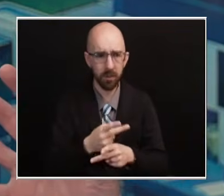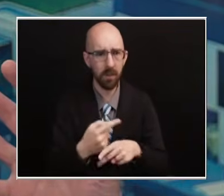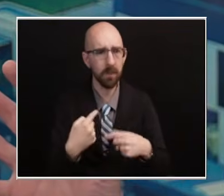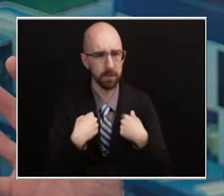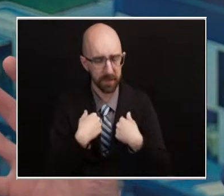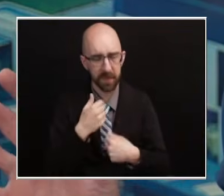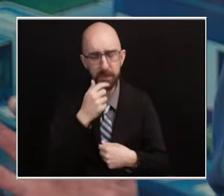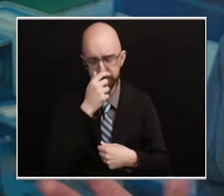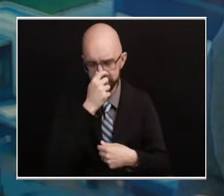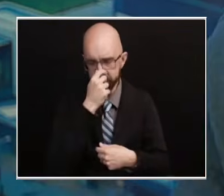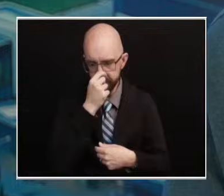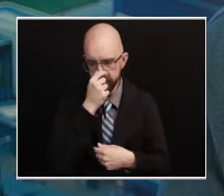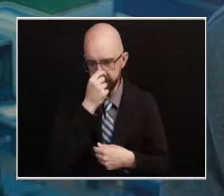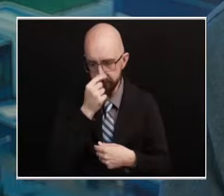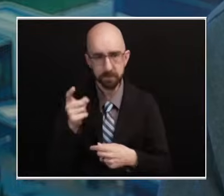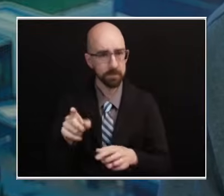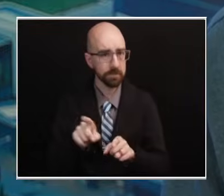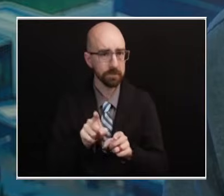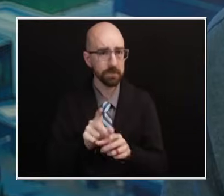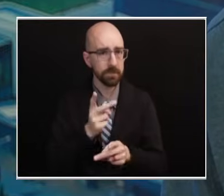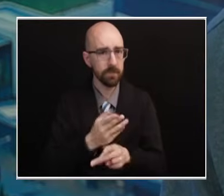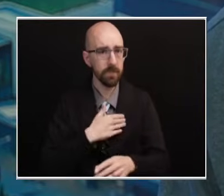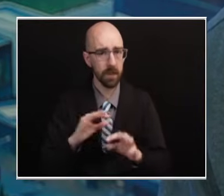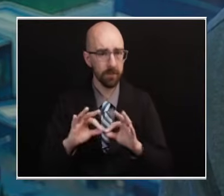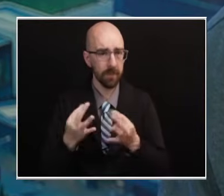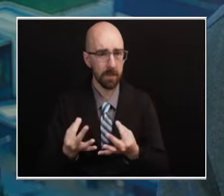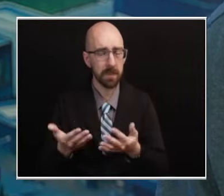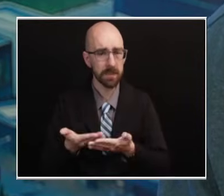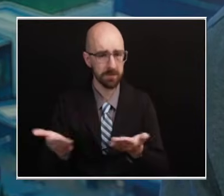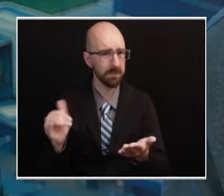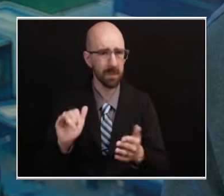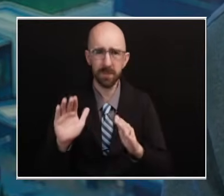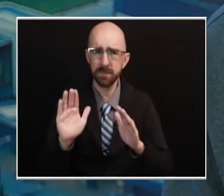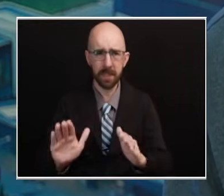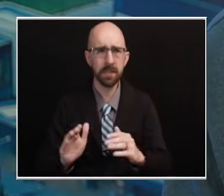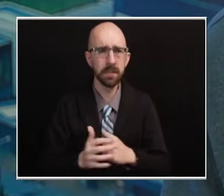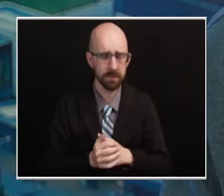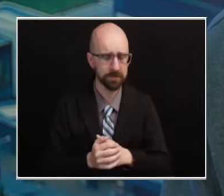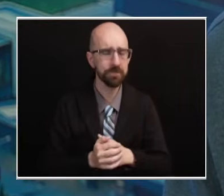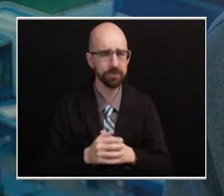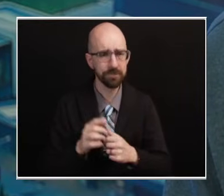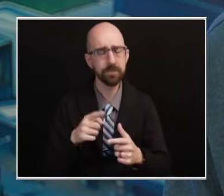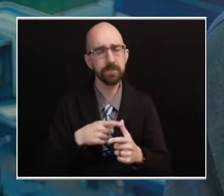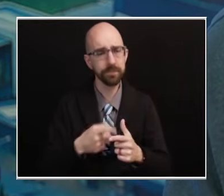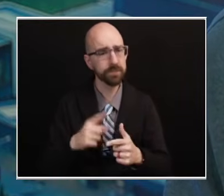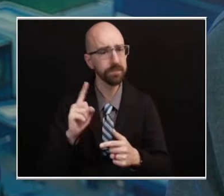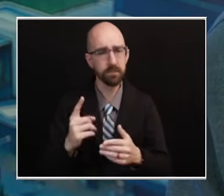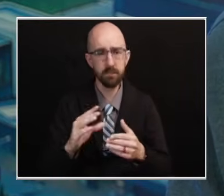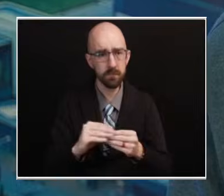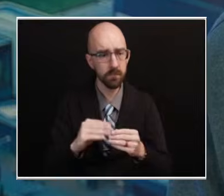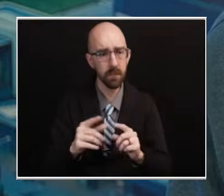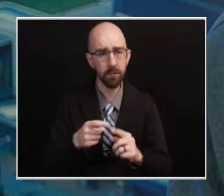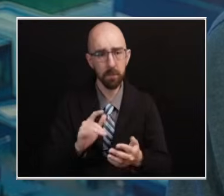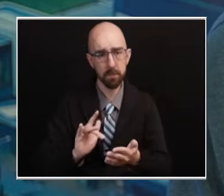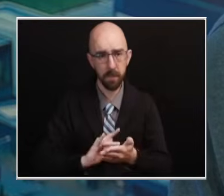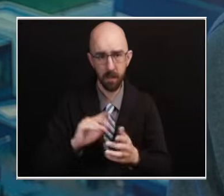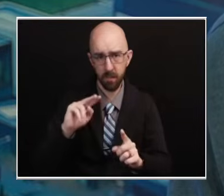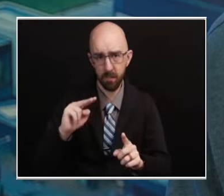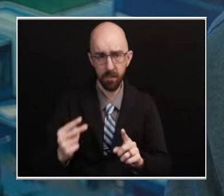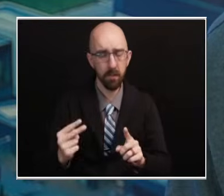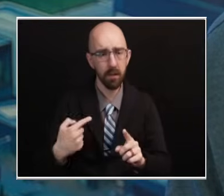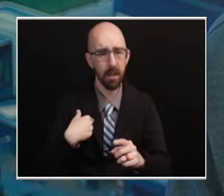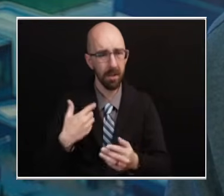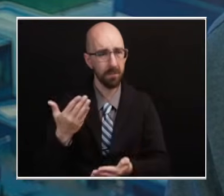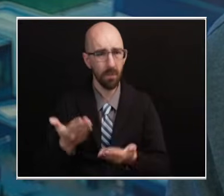of my family, and that was amazing. And then I'd just say from a medical standpoint, I probably